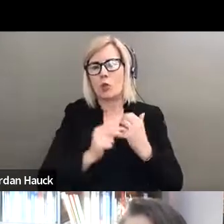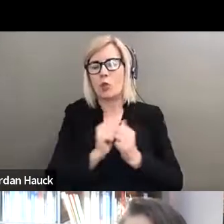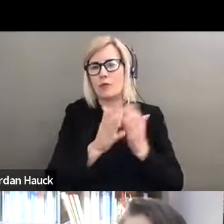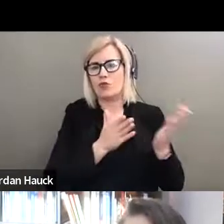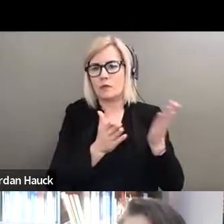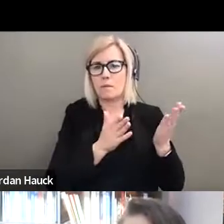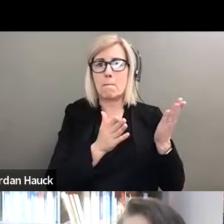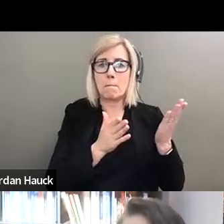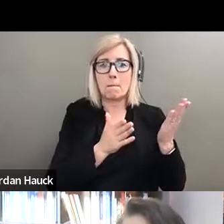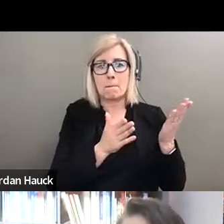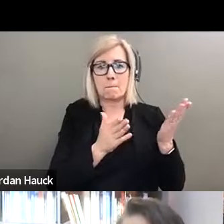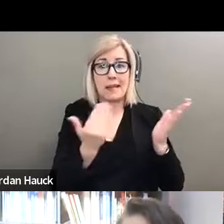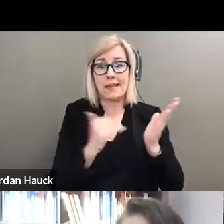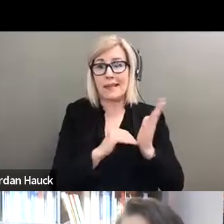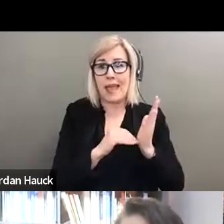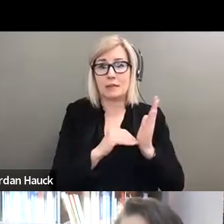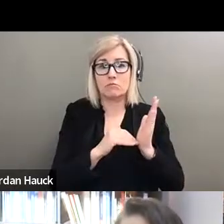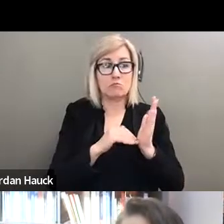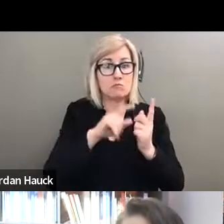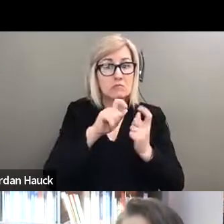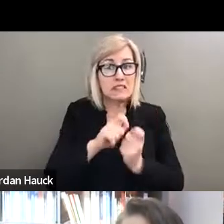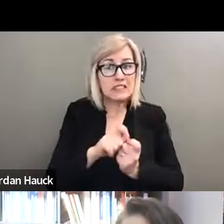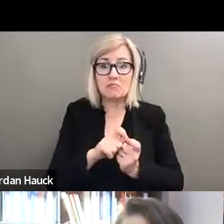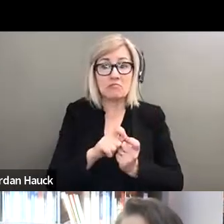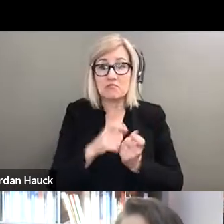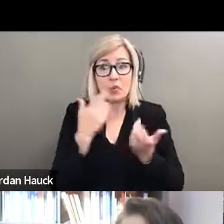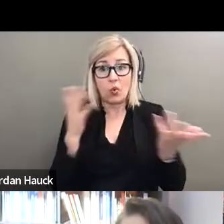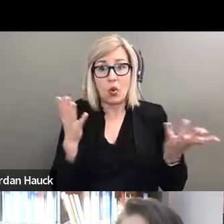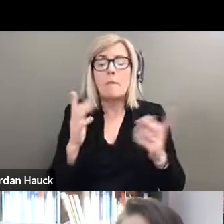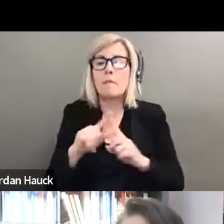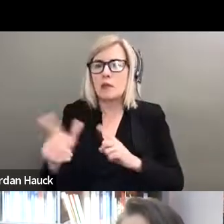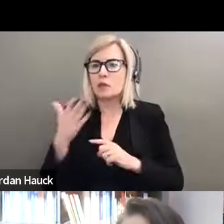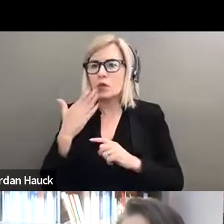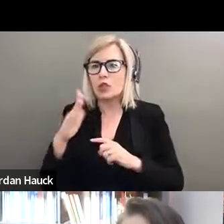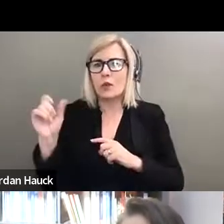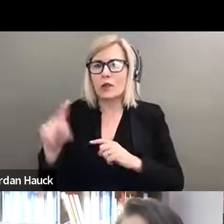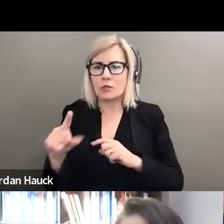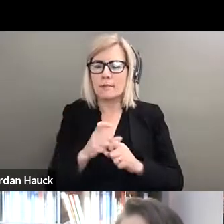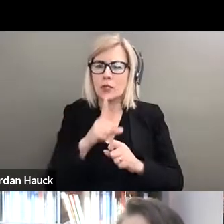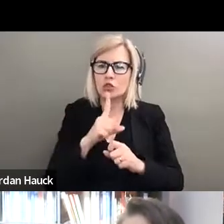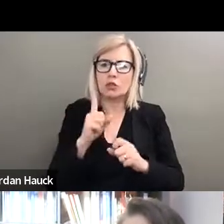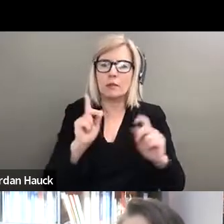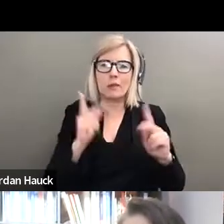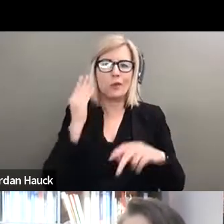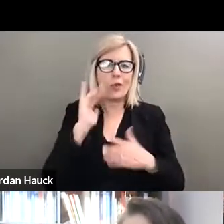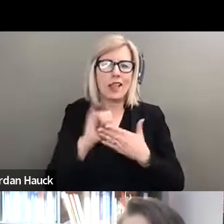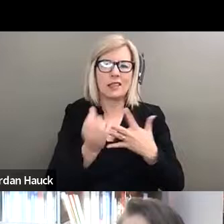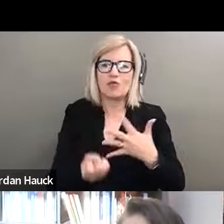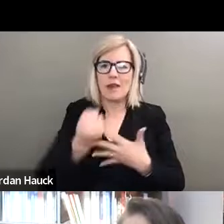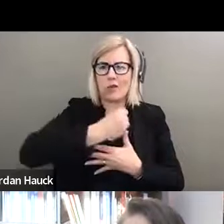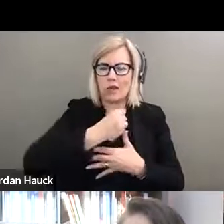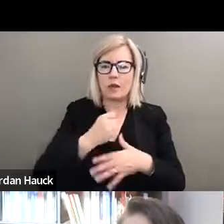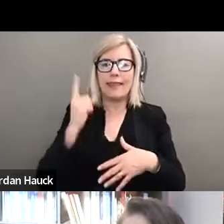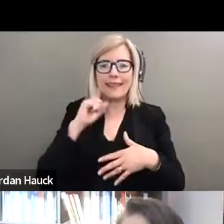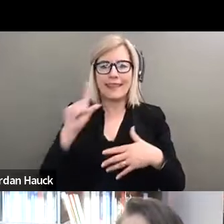So again, we don't know the detail, but that's a great question to make sure that people know that also is a priority. I think